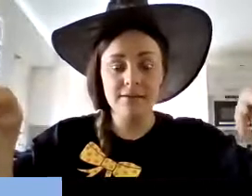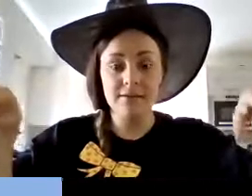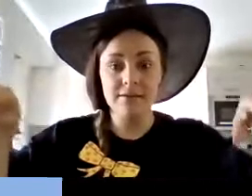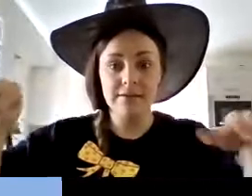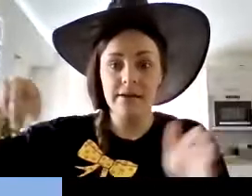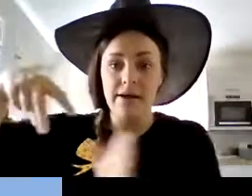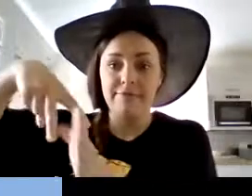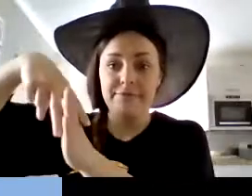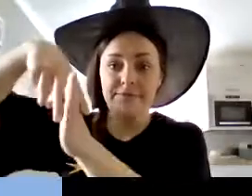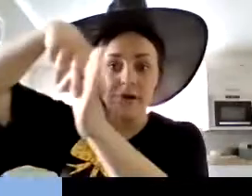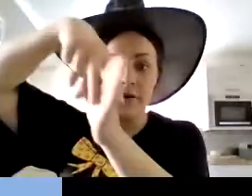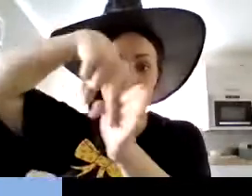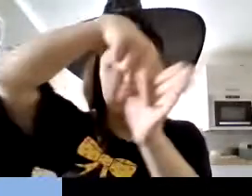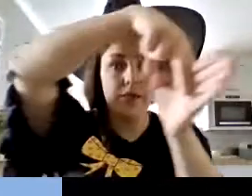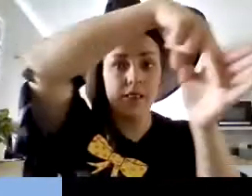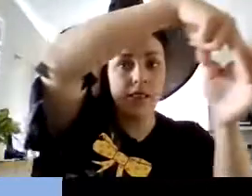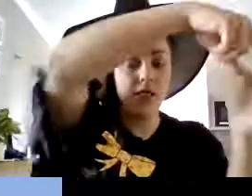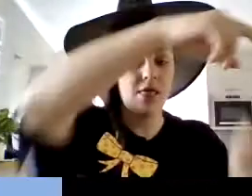broomstick.